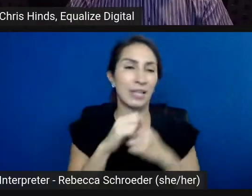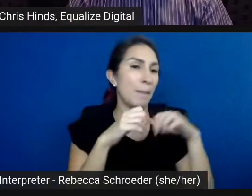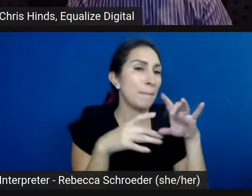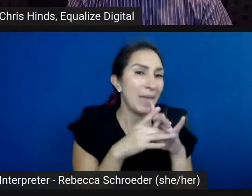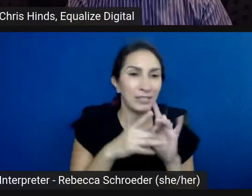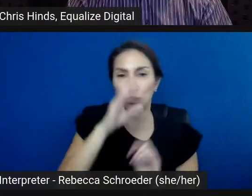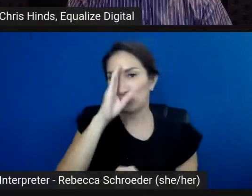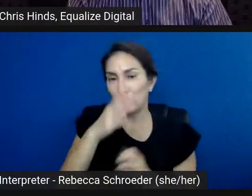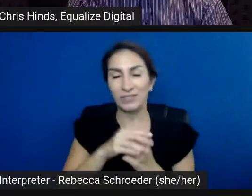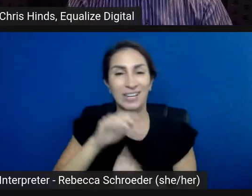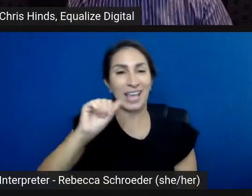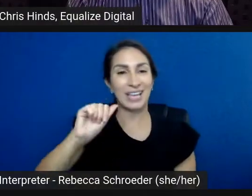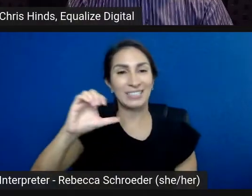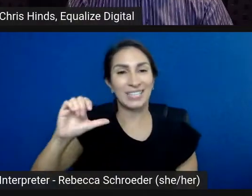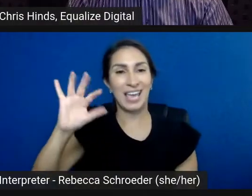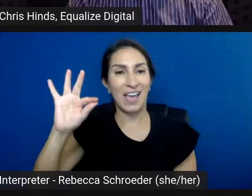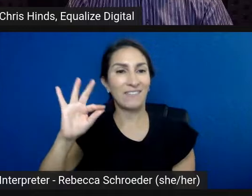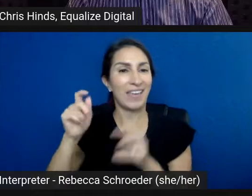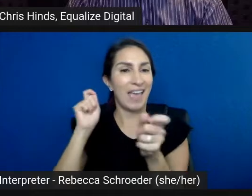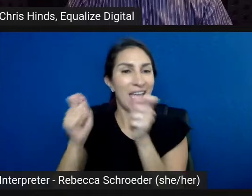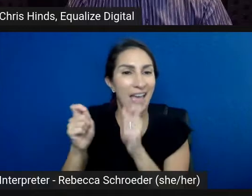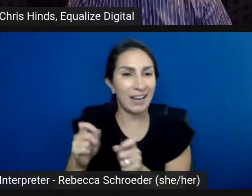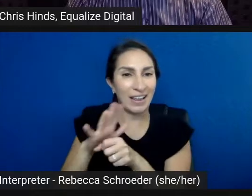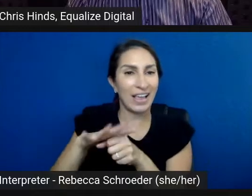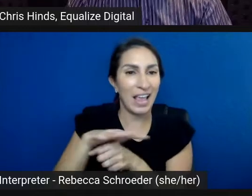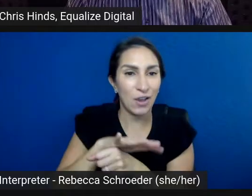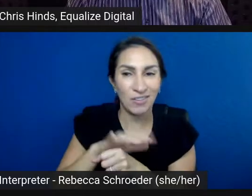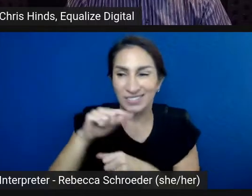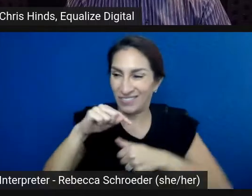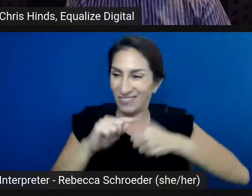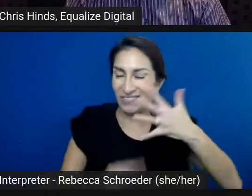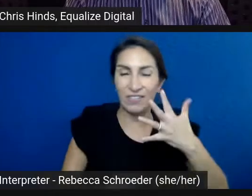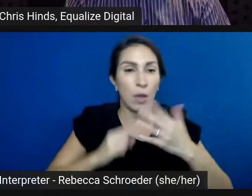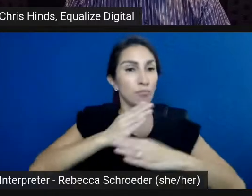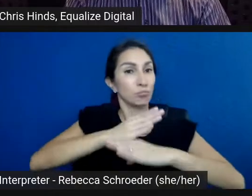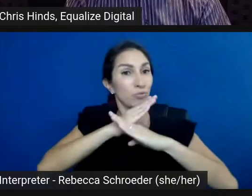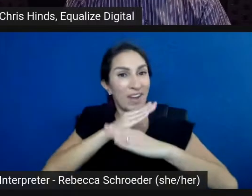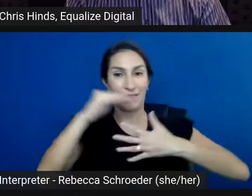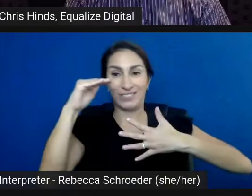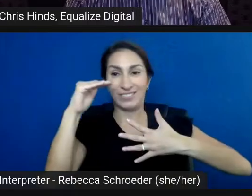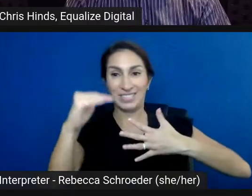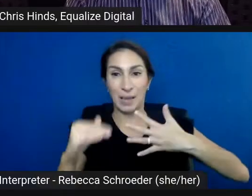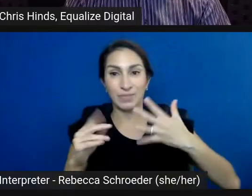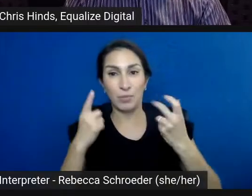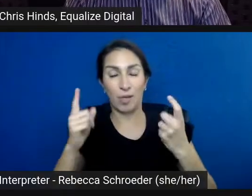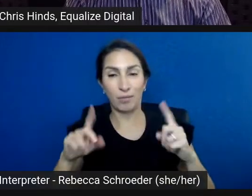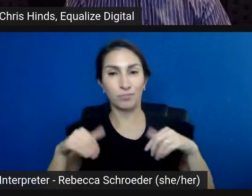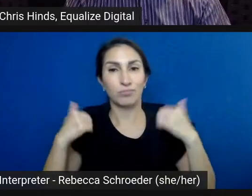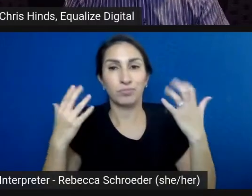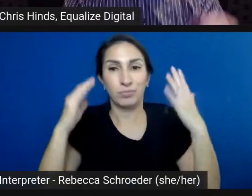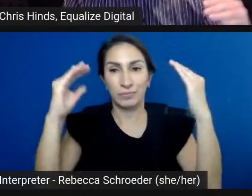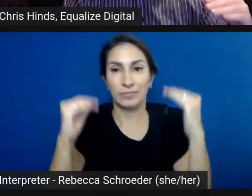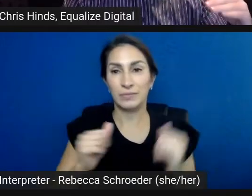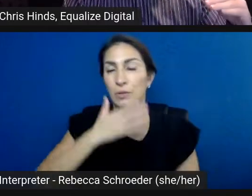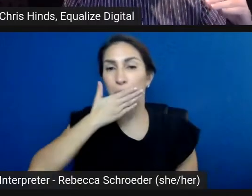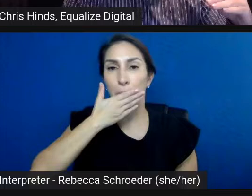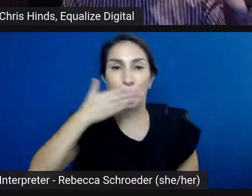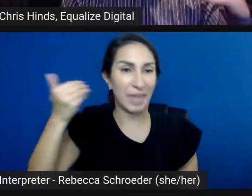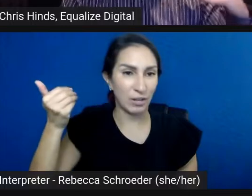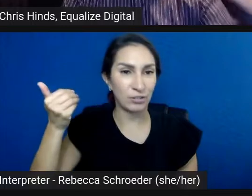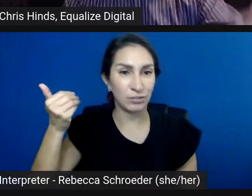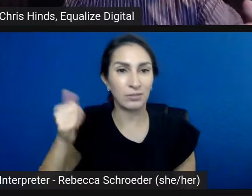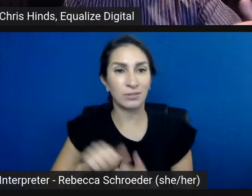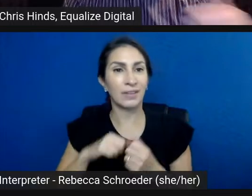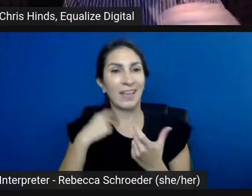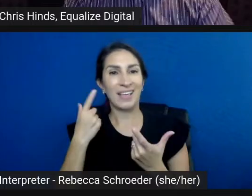like it's those sorts of preventive steps that are going to ultimately get us to a better place, and like actually going